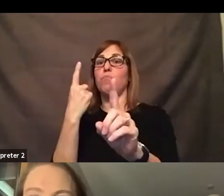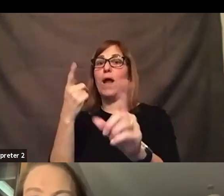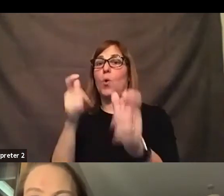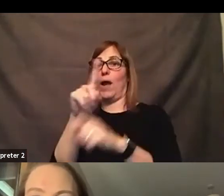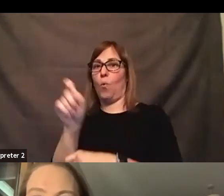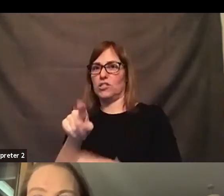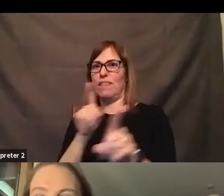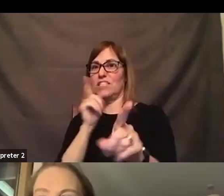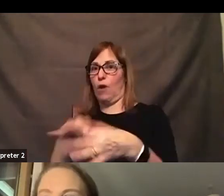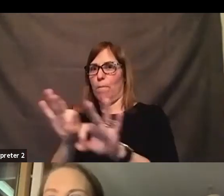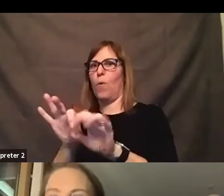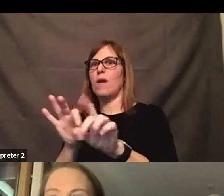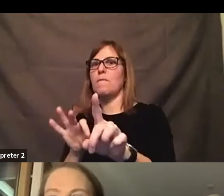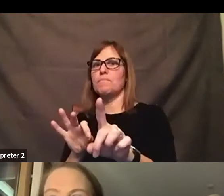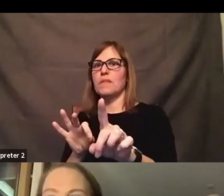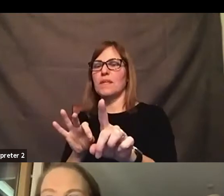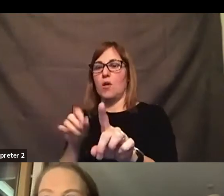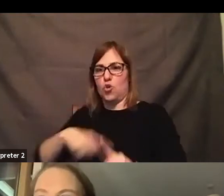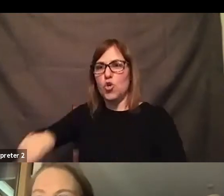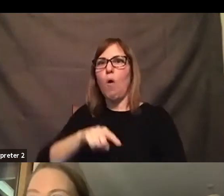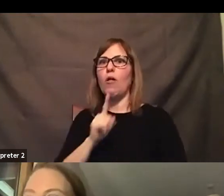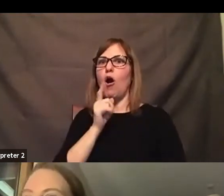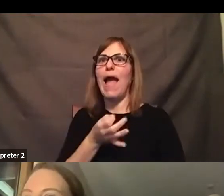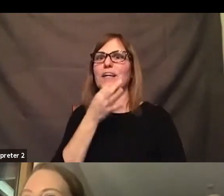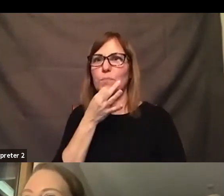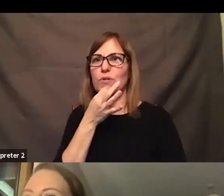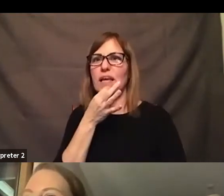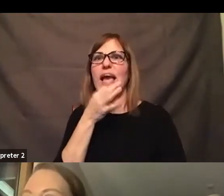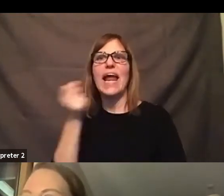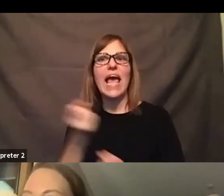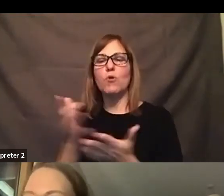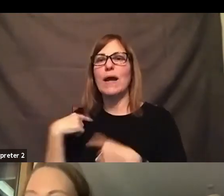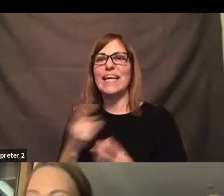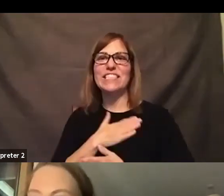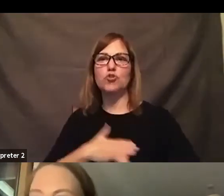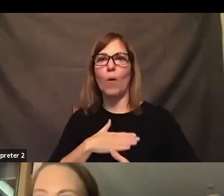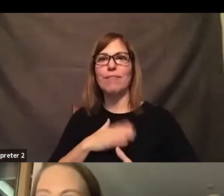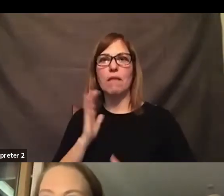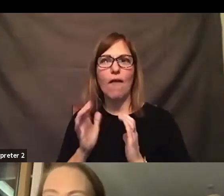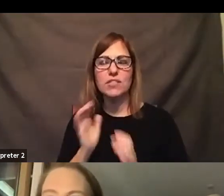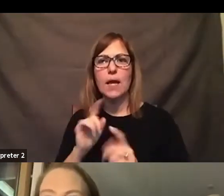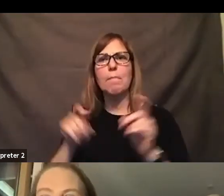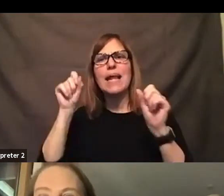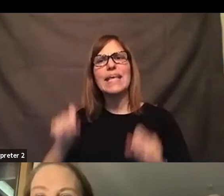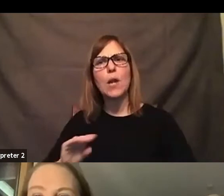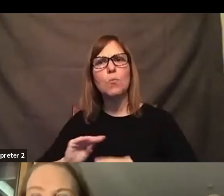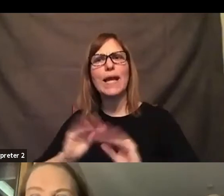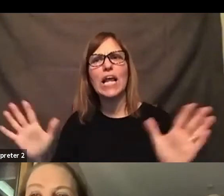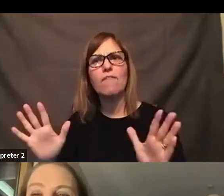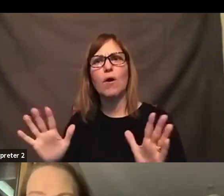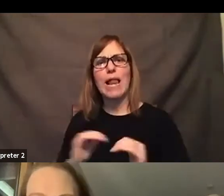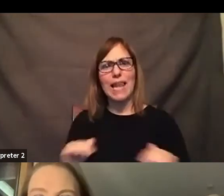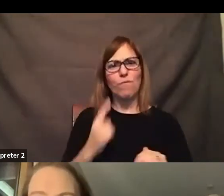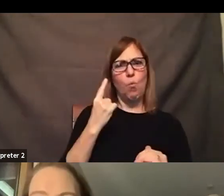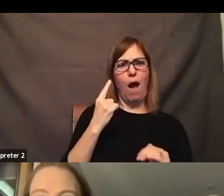really important. You all are experts in this and everyone is enjoying the conversation, but can we clarify what levels 1 through 5